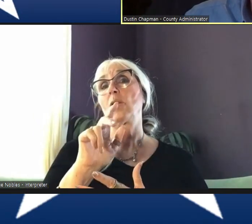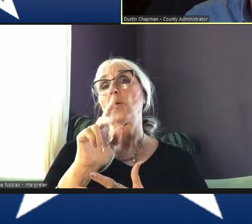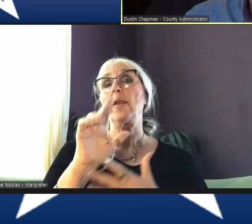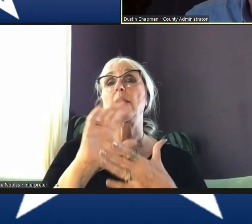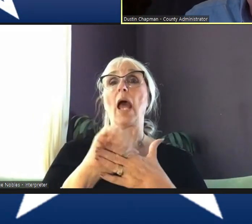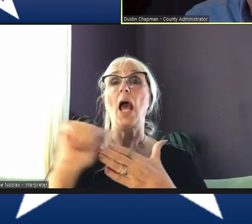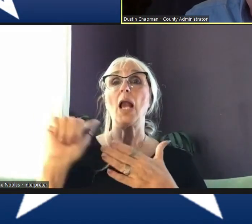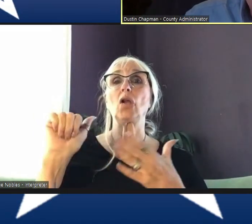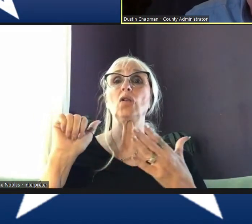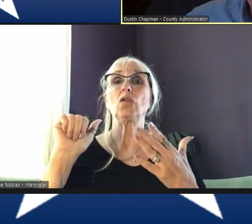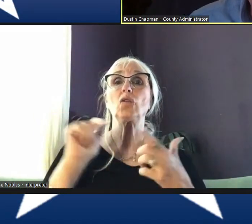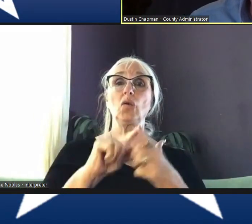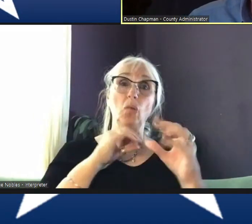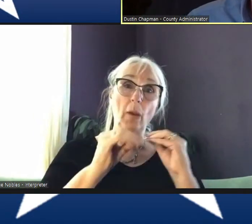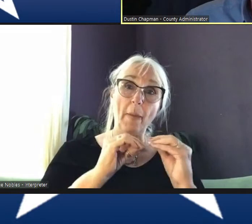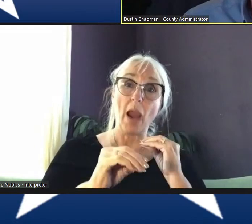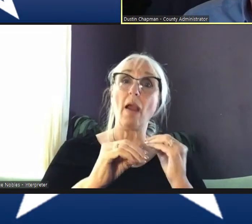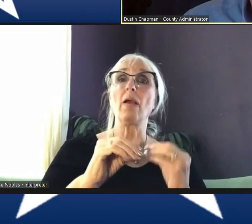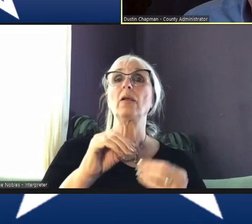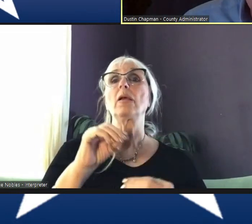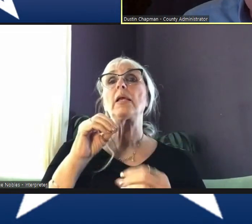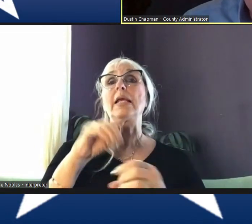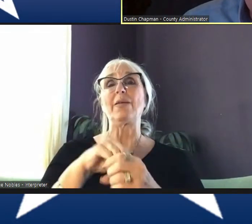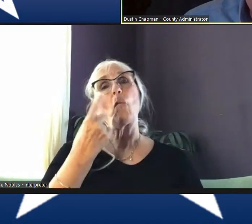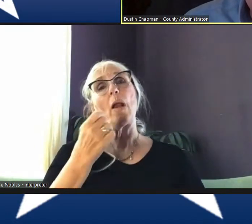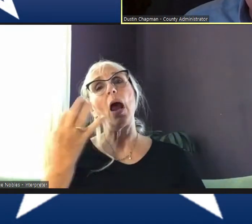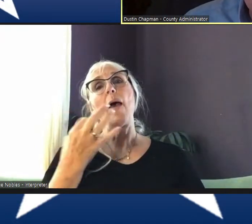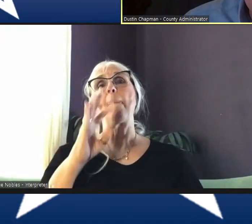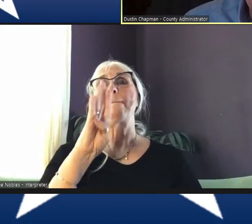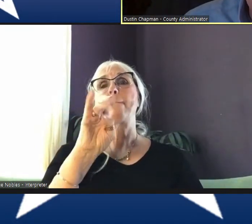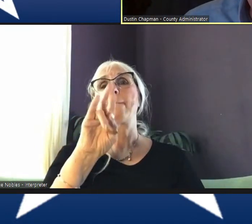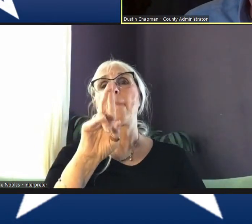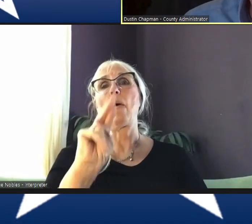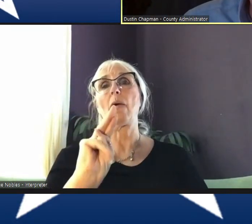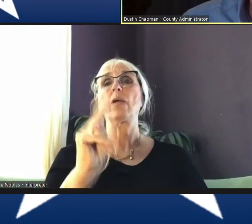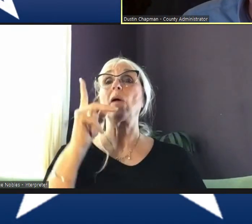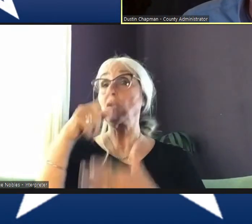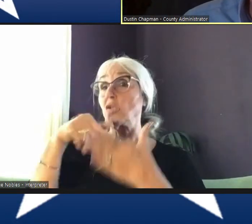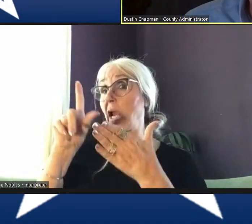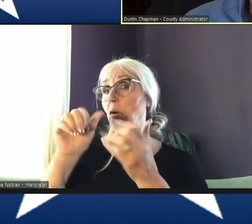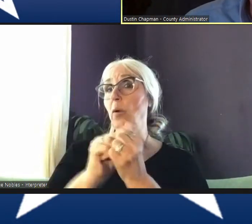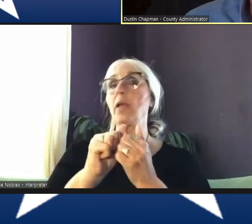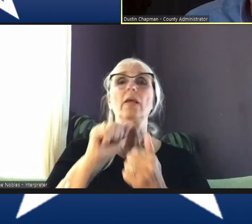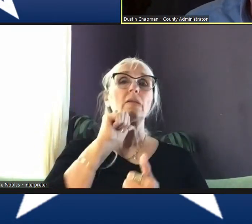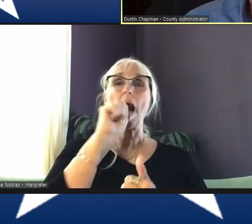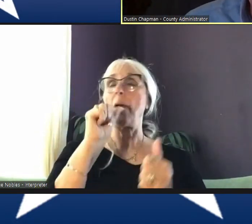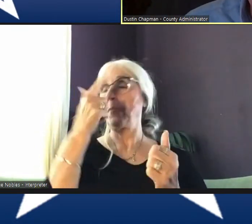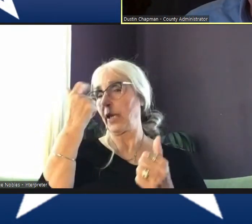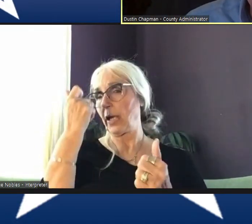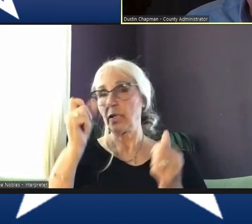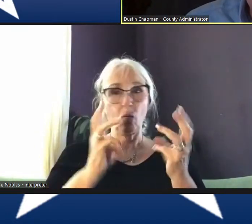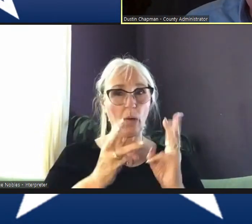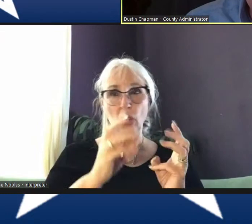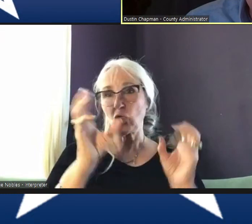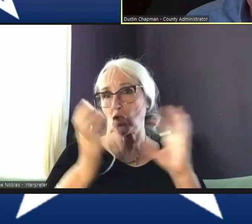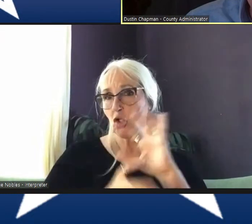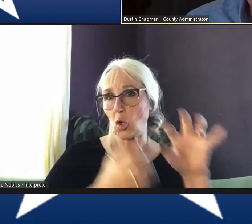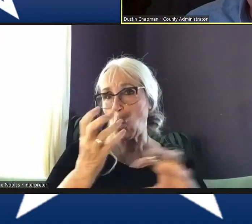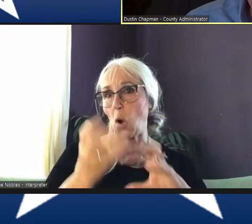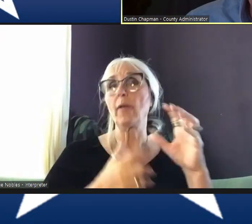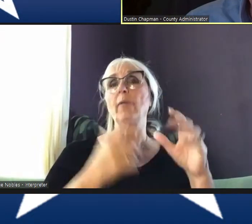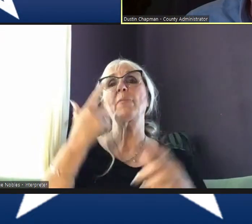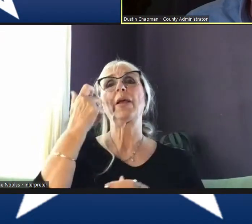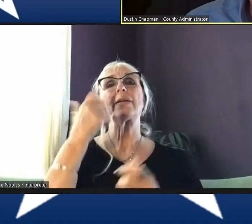sprinkler system in one of the barns. And did check with them. This is not related to the winter storm. This pipe has corrosion and